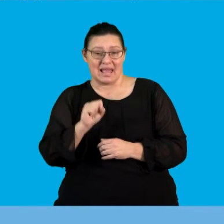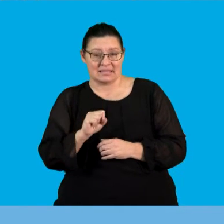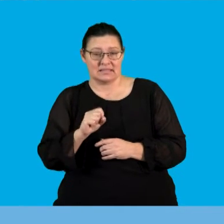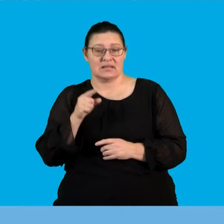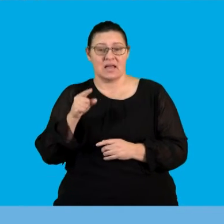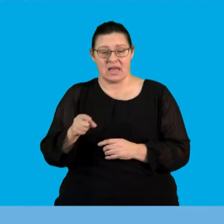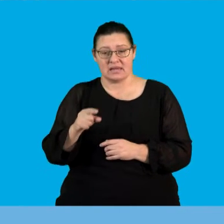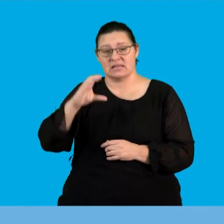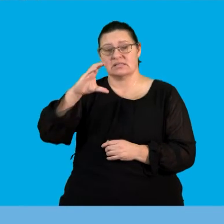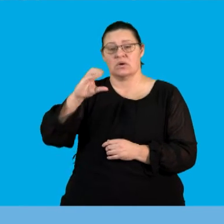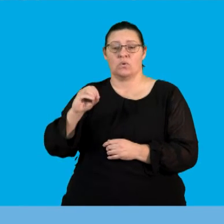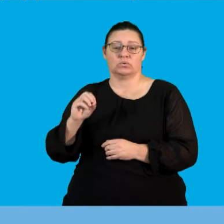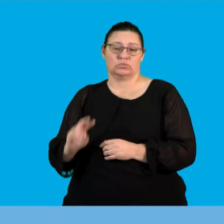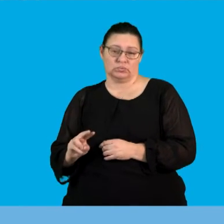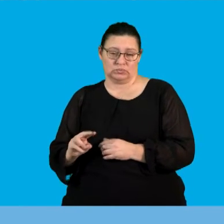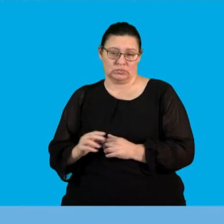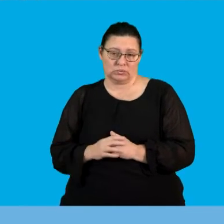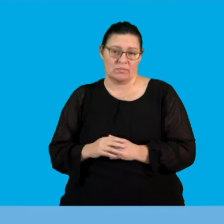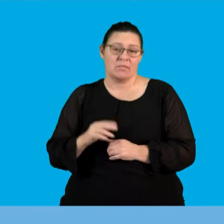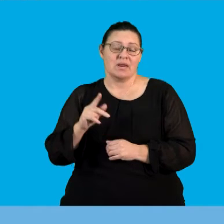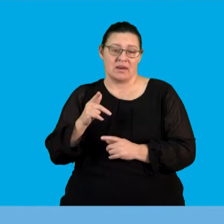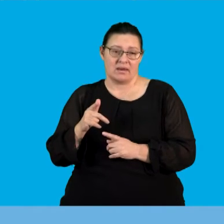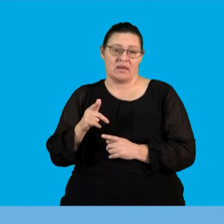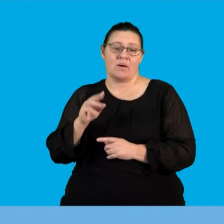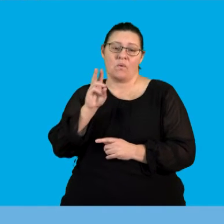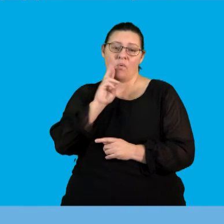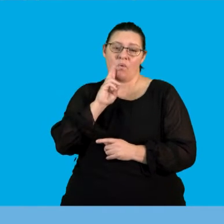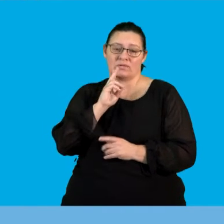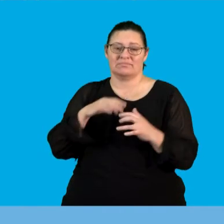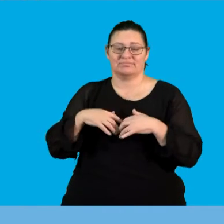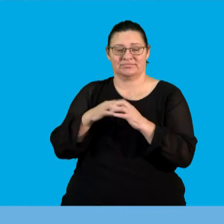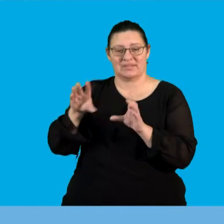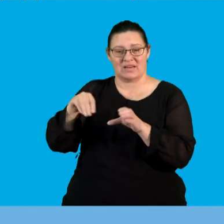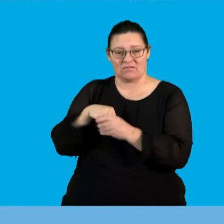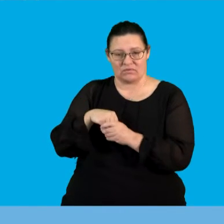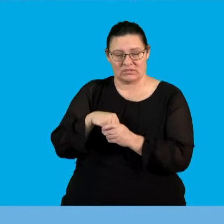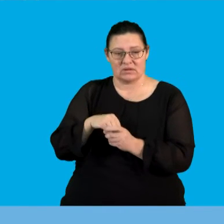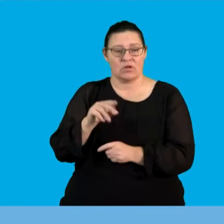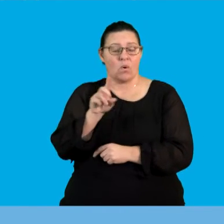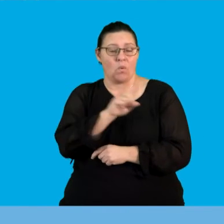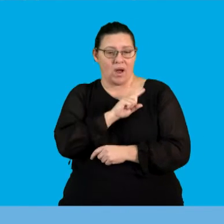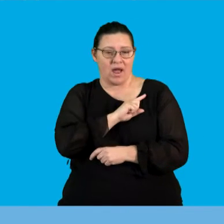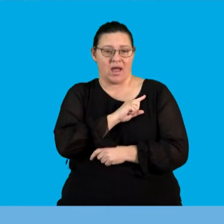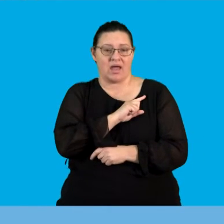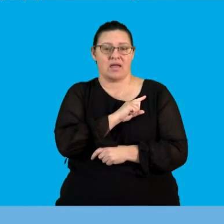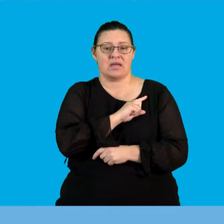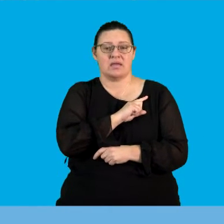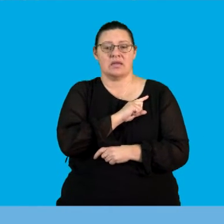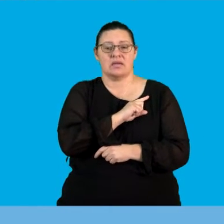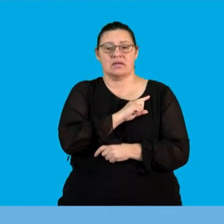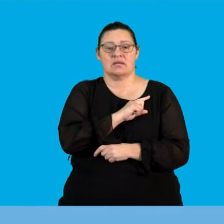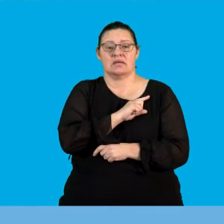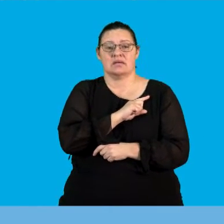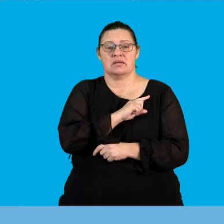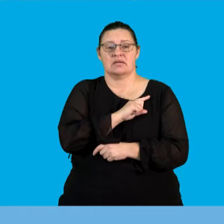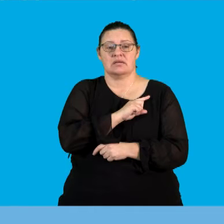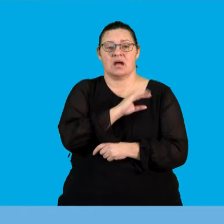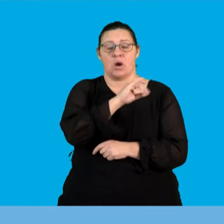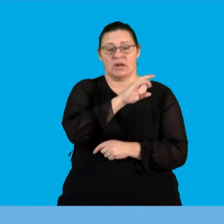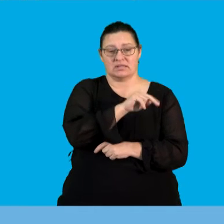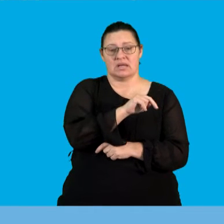remaining oxygen atom becomes part of the water molecule, because we know that the carbonate is CO3. and carbon dioxide